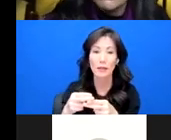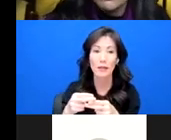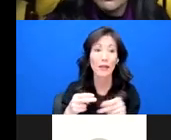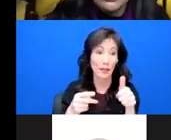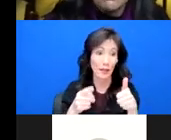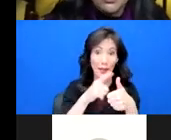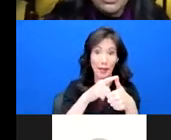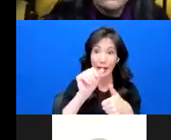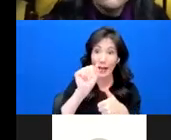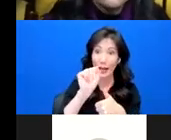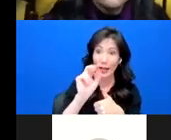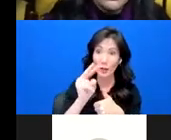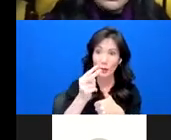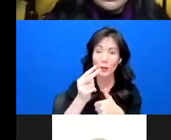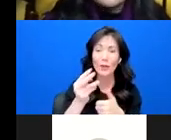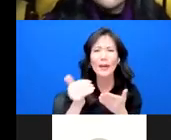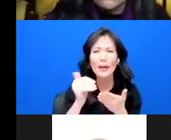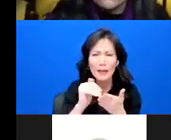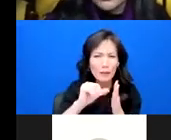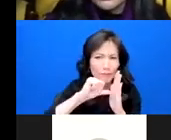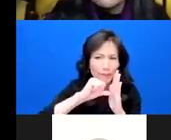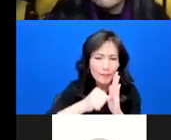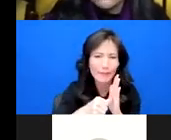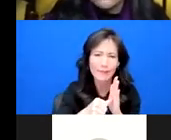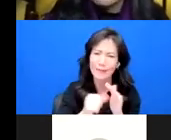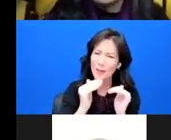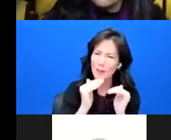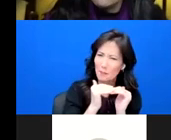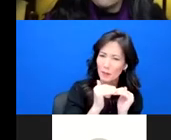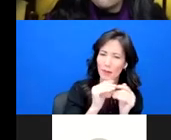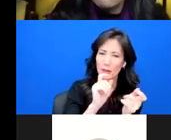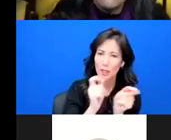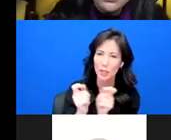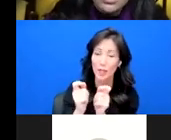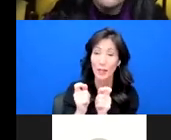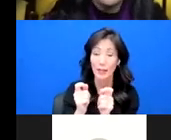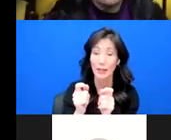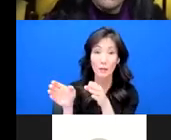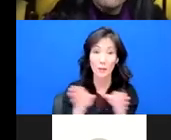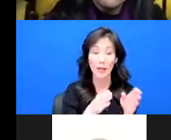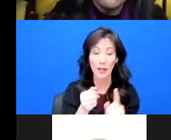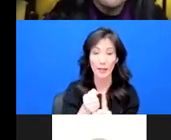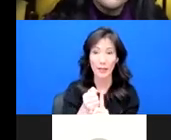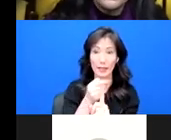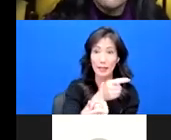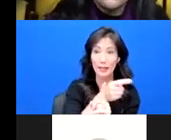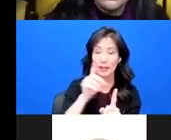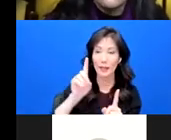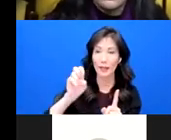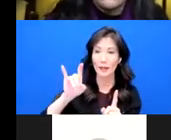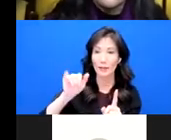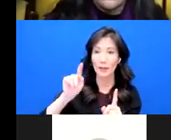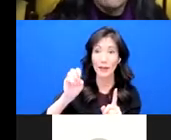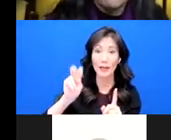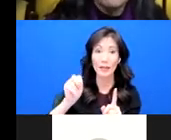our minimal change plan. It has a total plan deviation of 2.5%, so well below that 10%